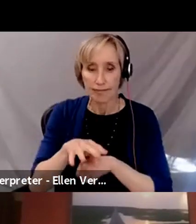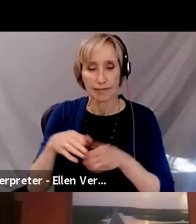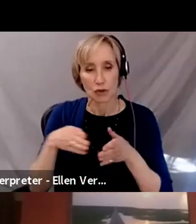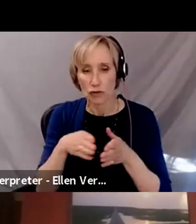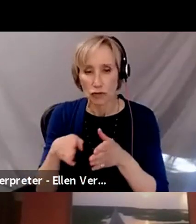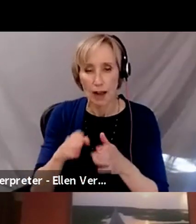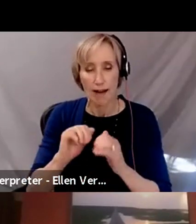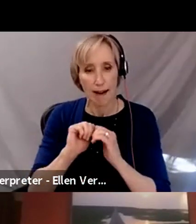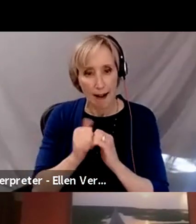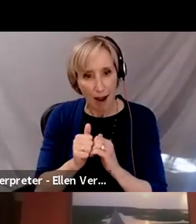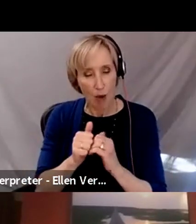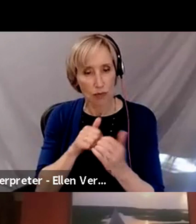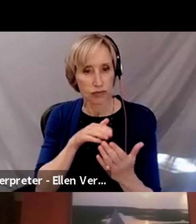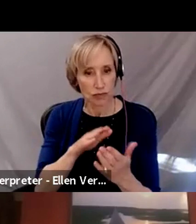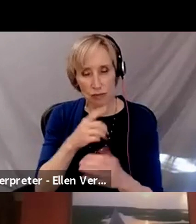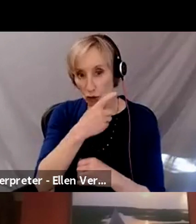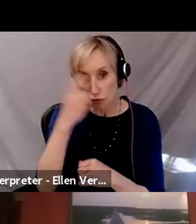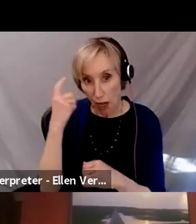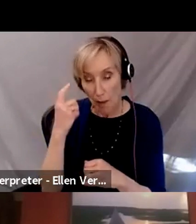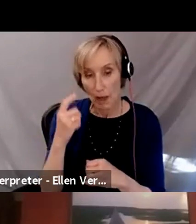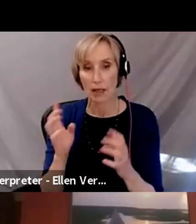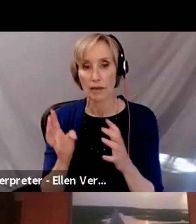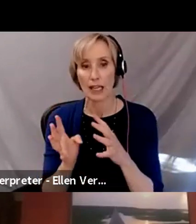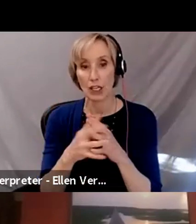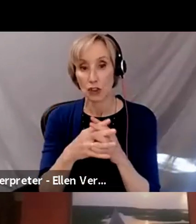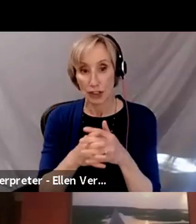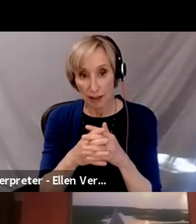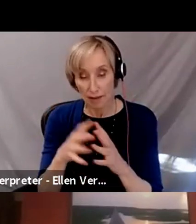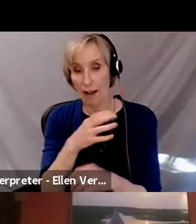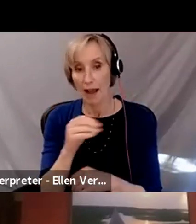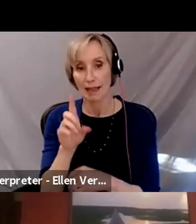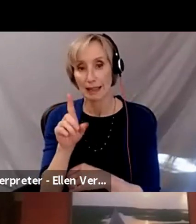around trauma, intersectionality, and disability rights.